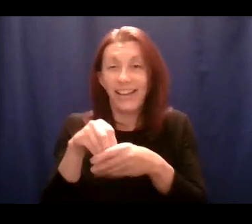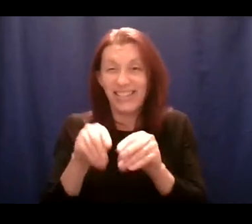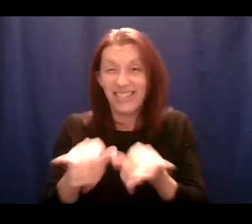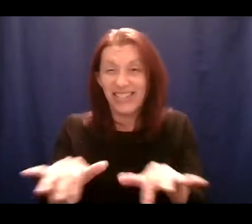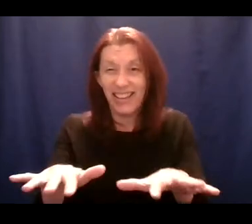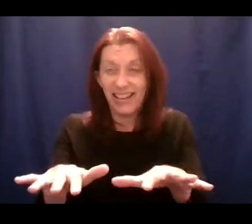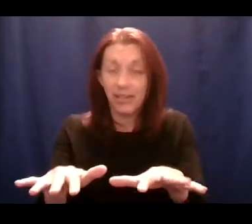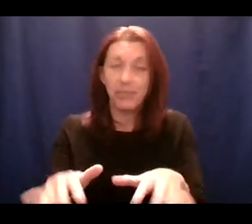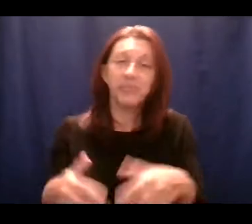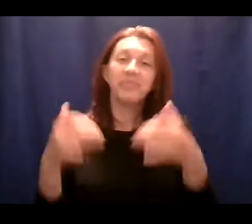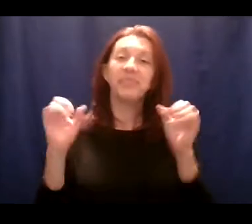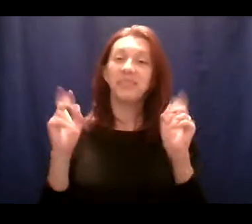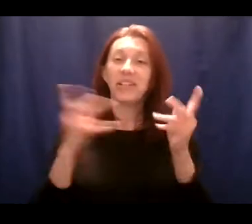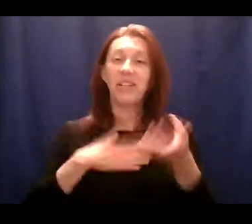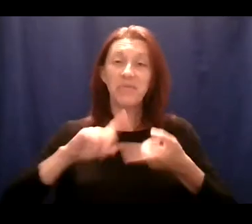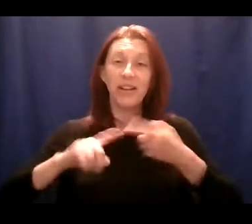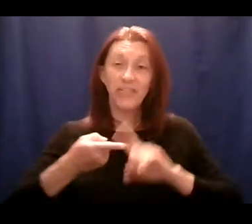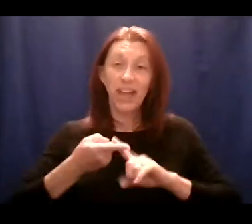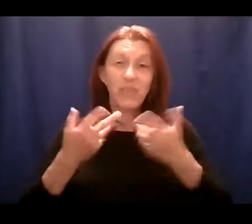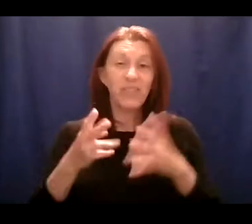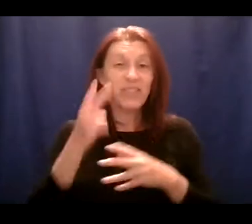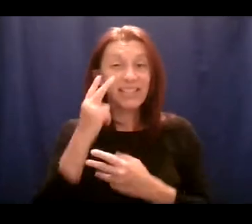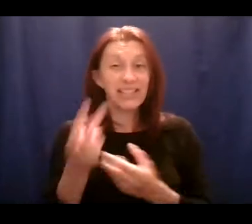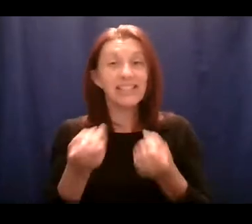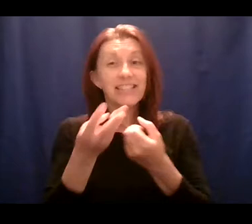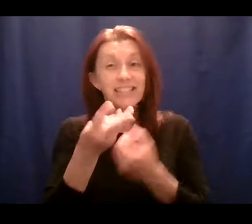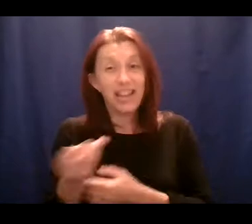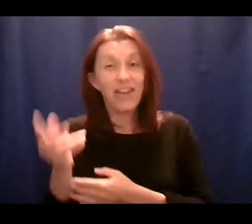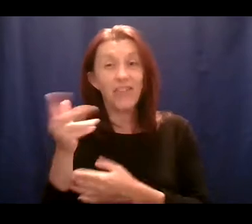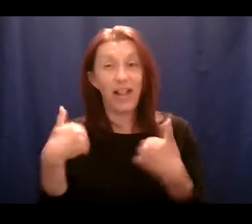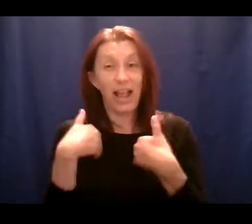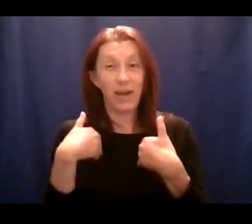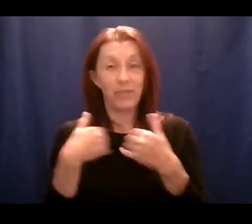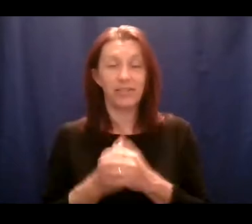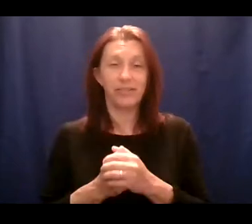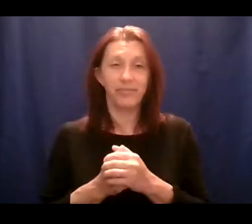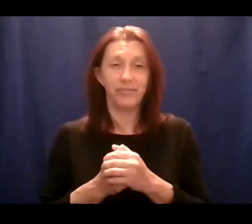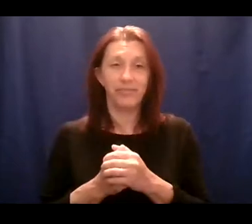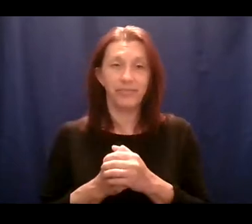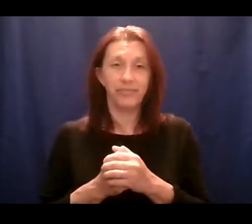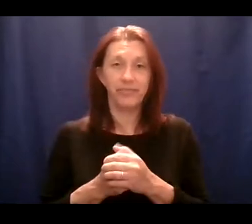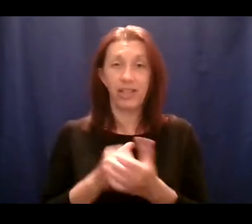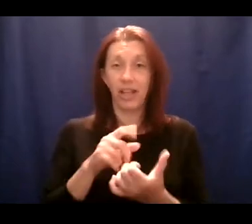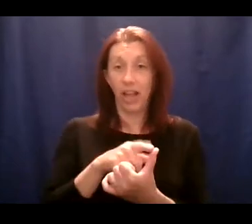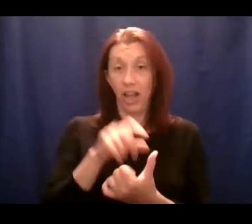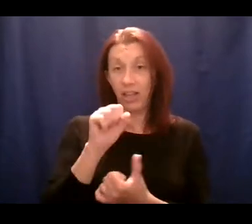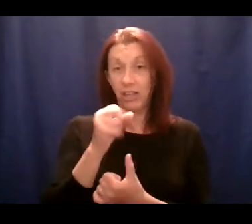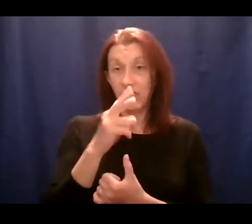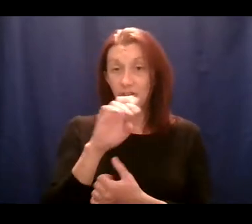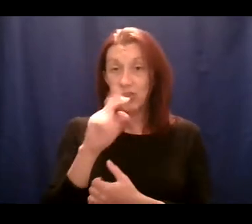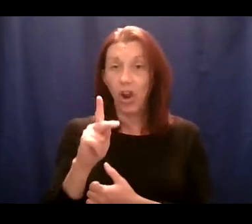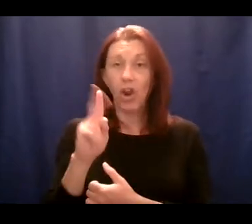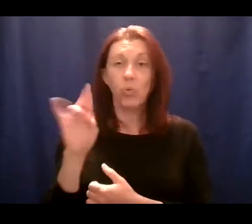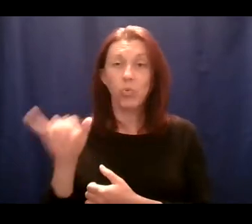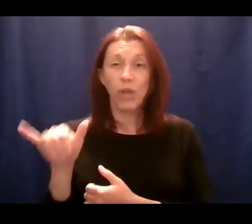at quite a few animals here. We were talking about our sharks and our rays.